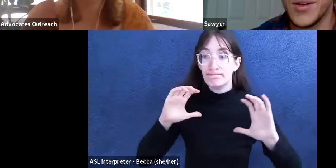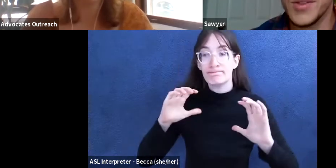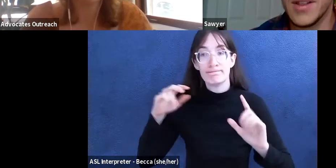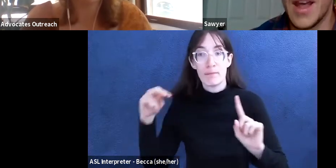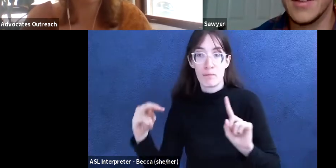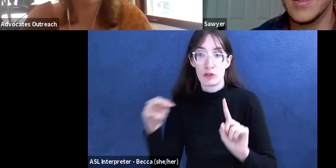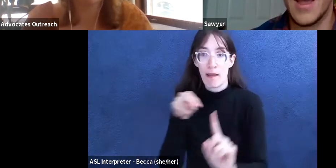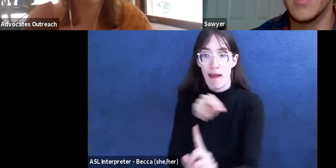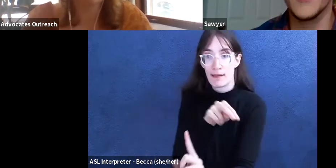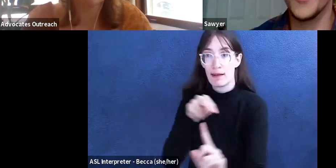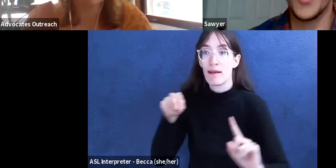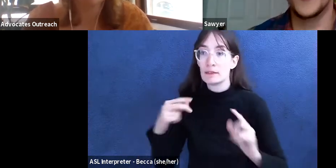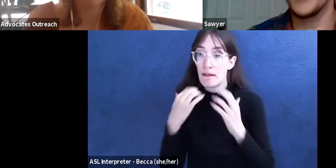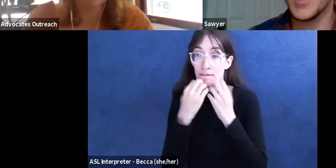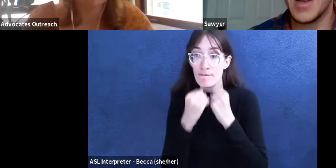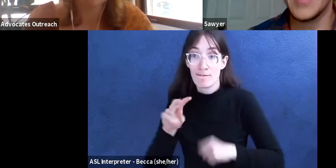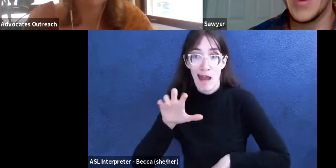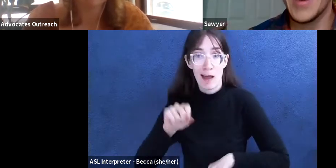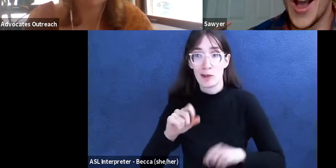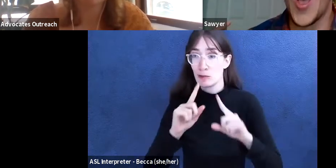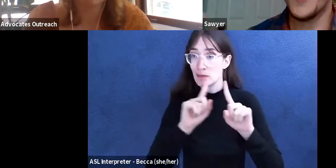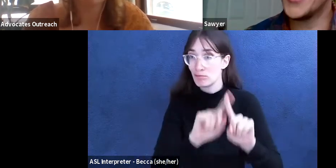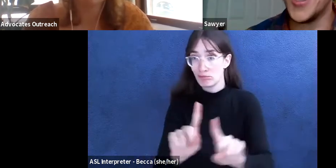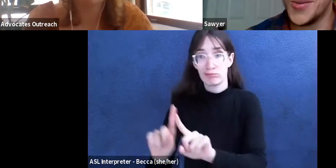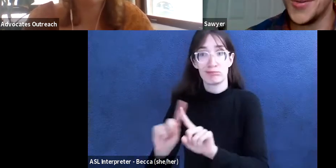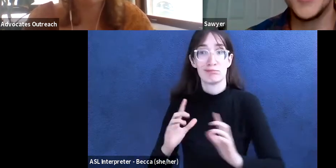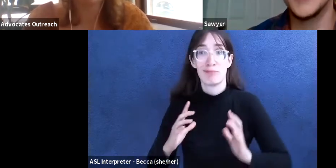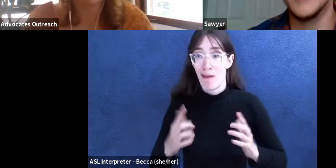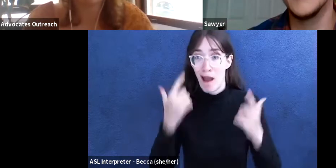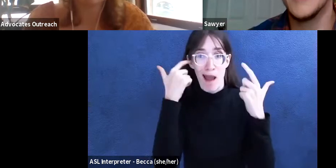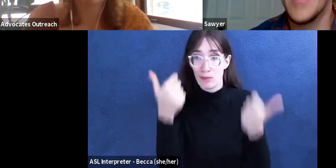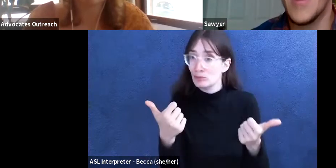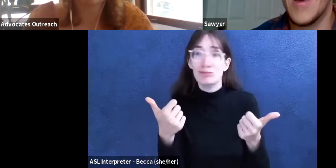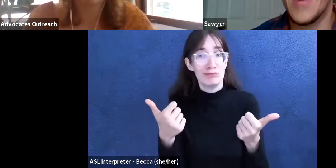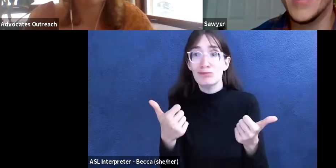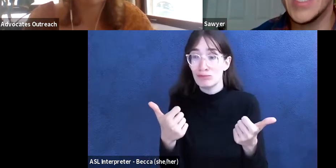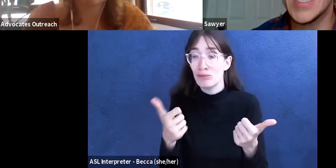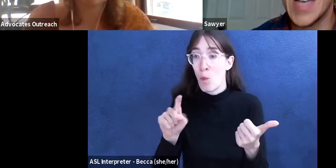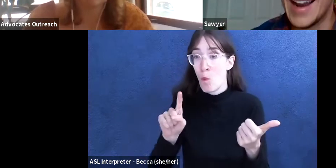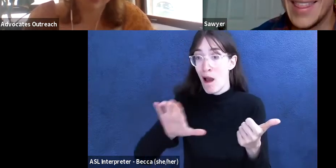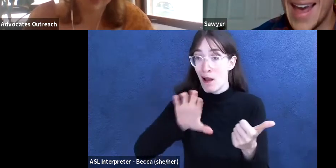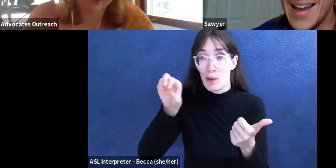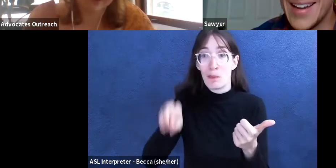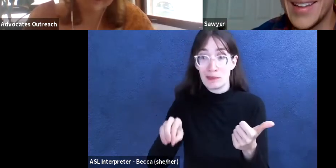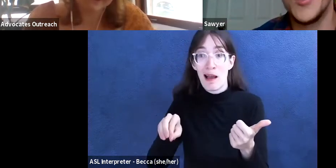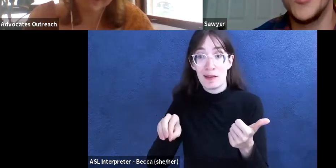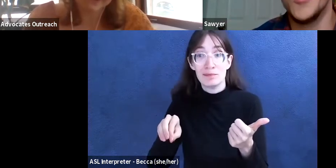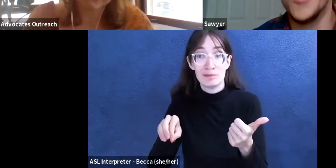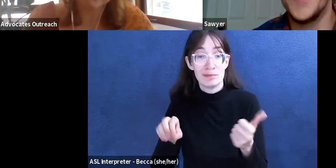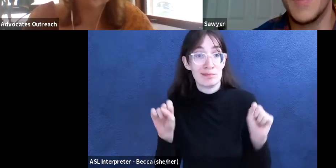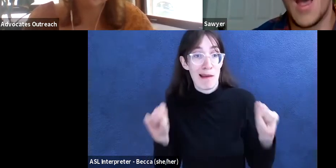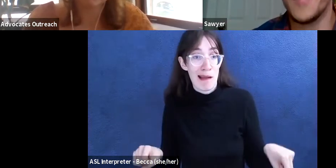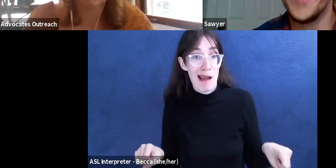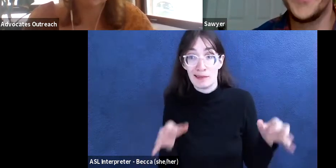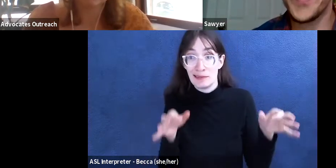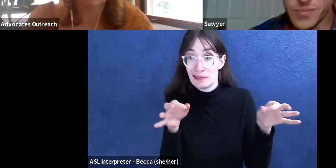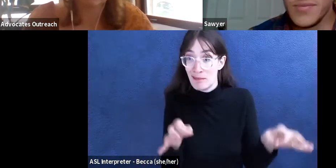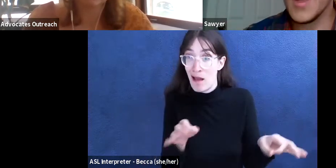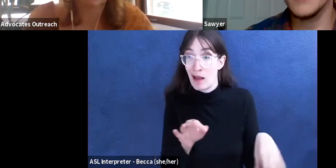Yes, these are great. This list makes me so happy to see all of these beautiful ideas in the chat. All types of bodies are